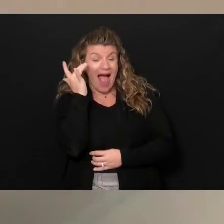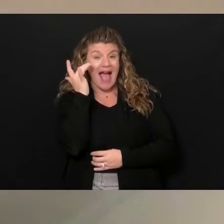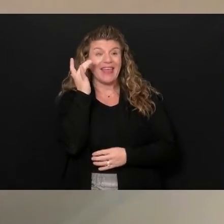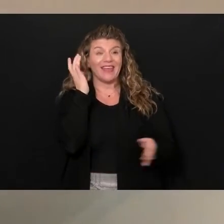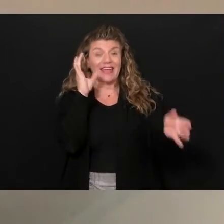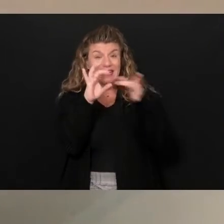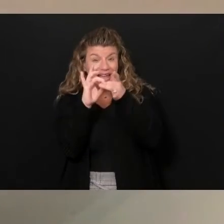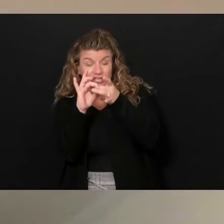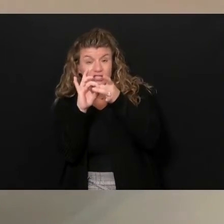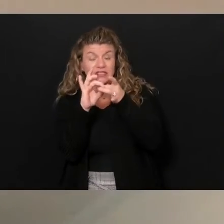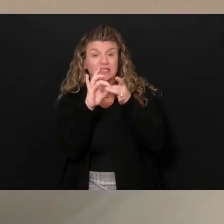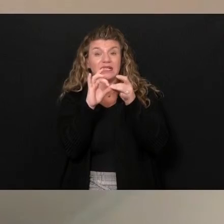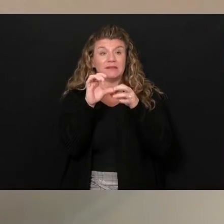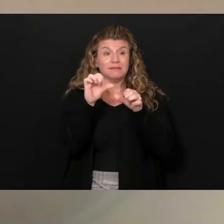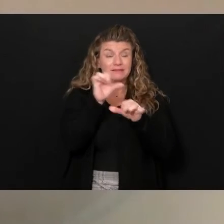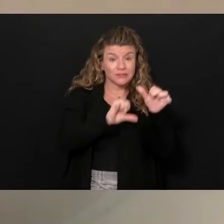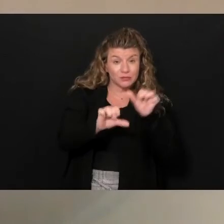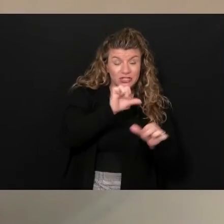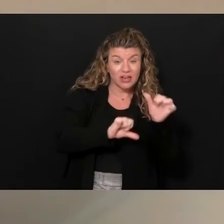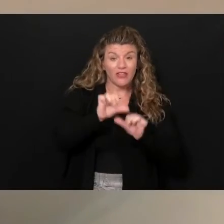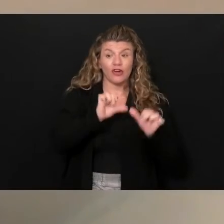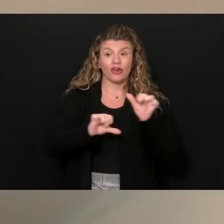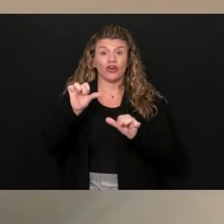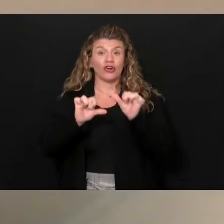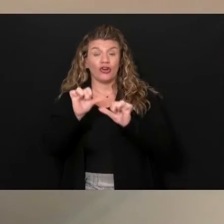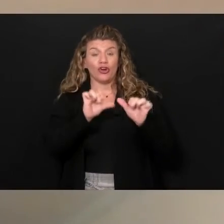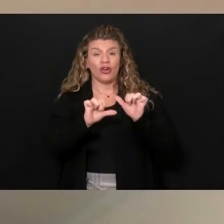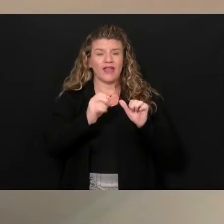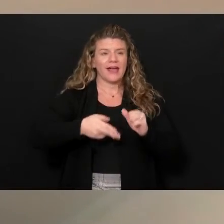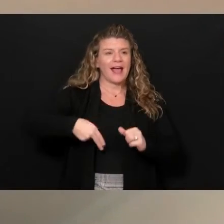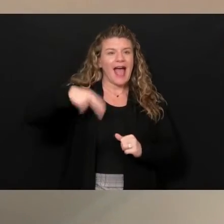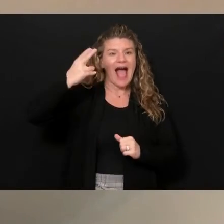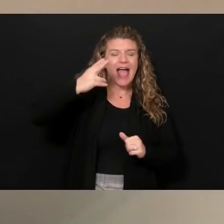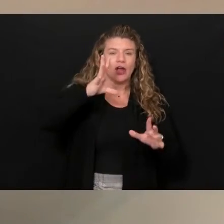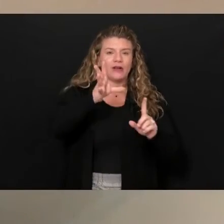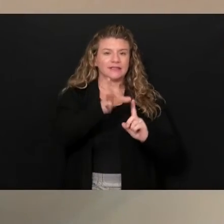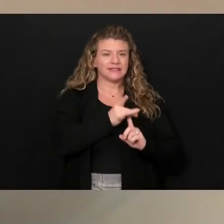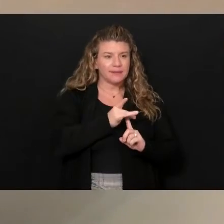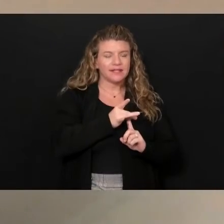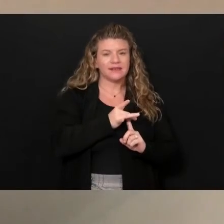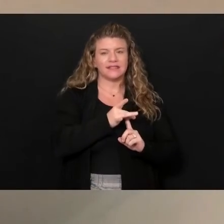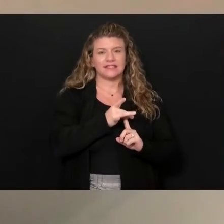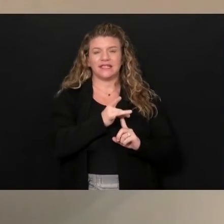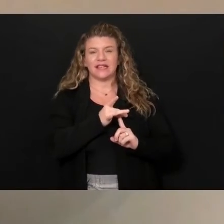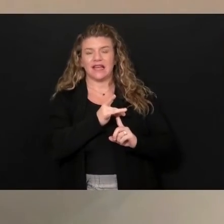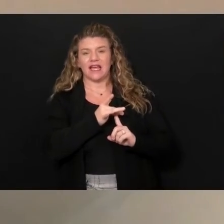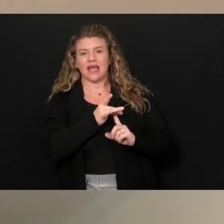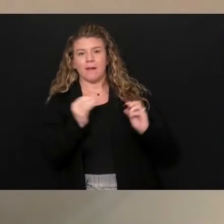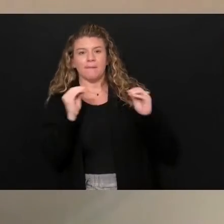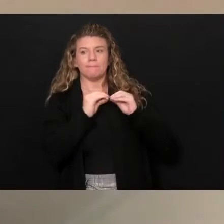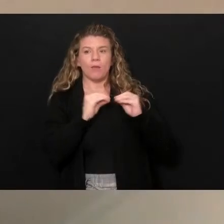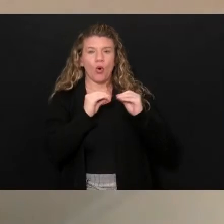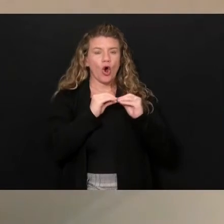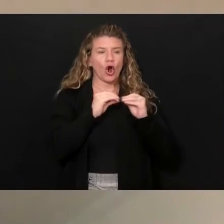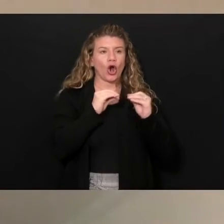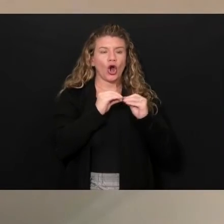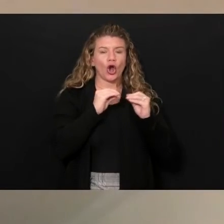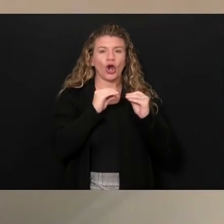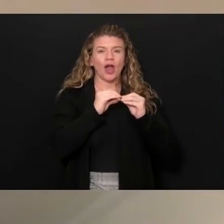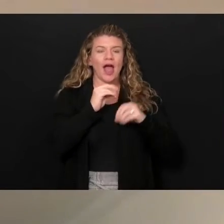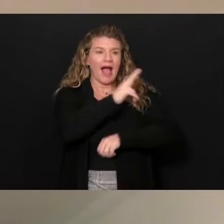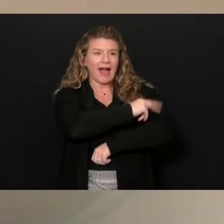connection between the higher acuity, the higher sophistication, more cutting edge parts of